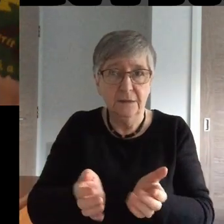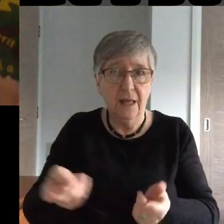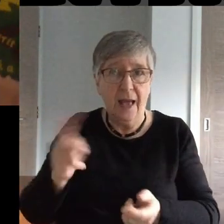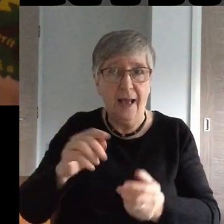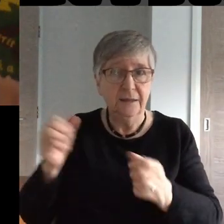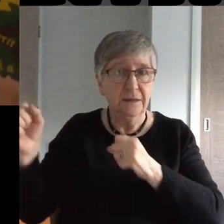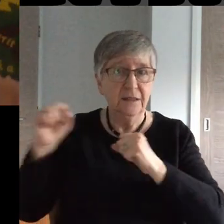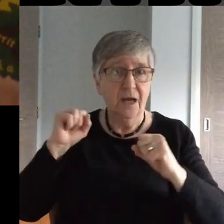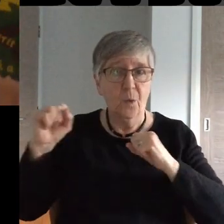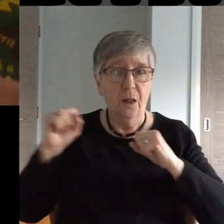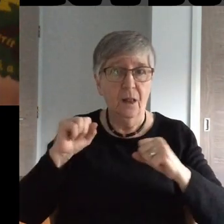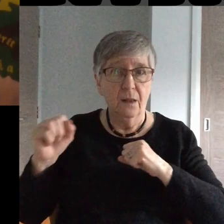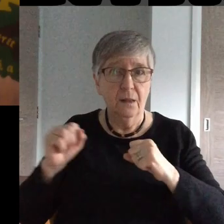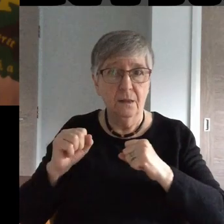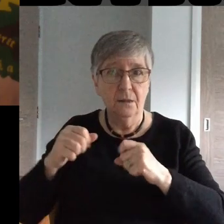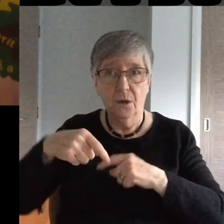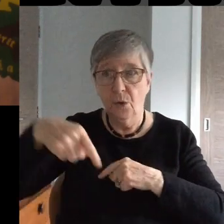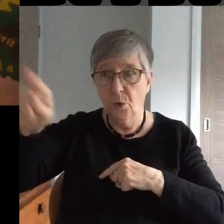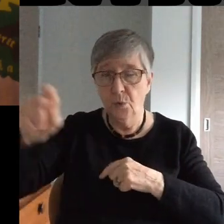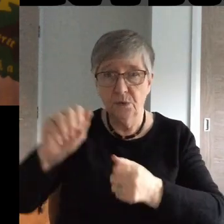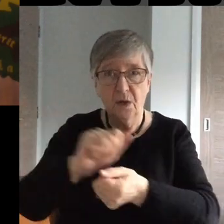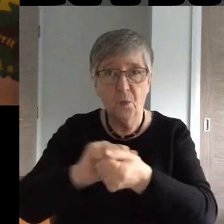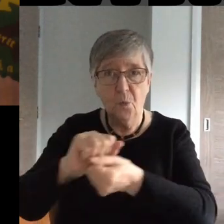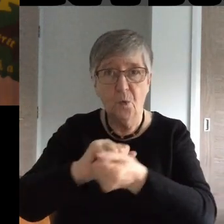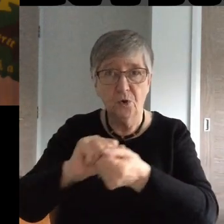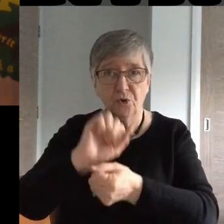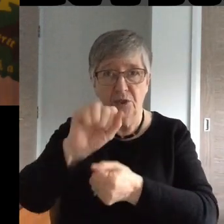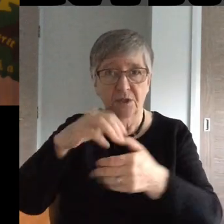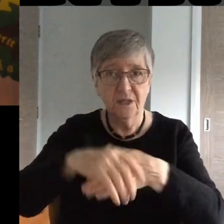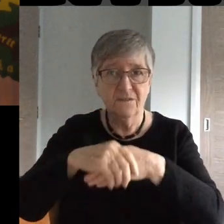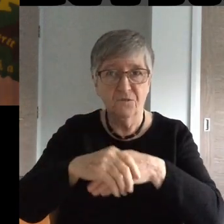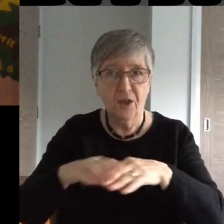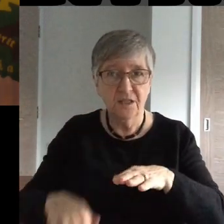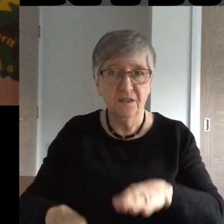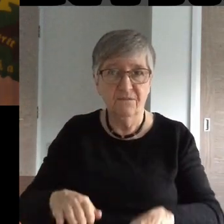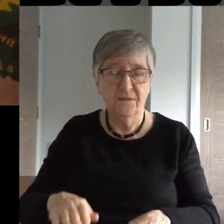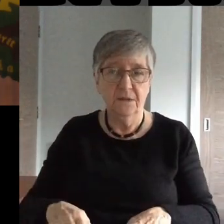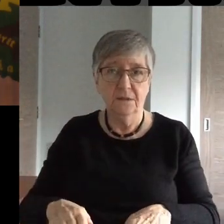towel, and goes to wash his disciples' feet.